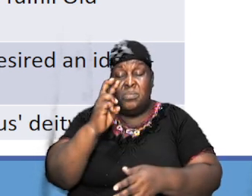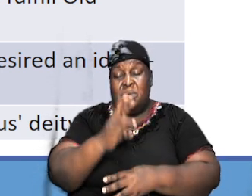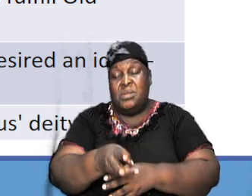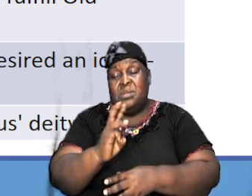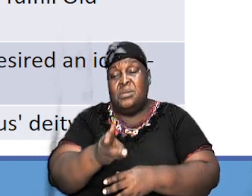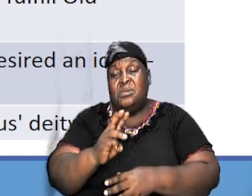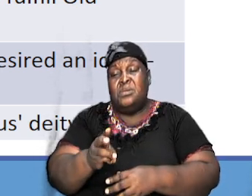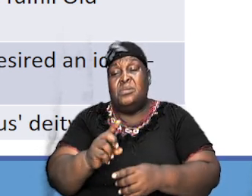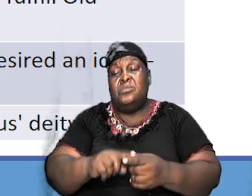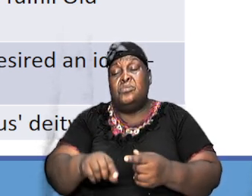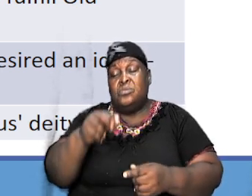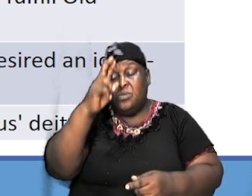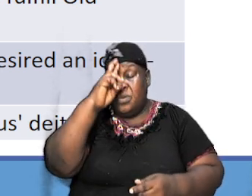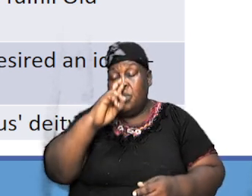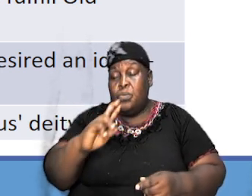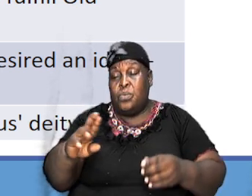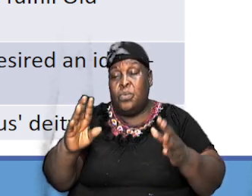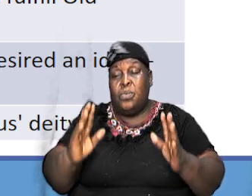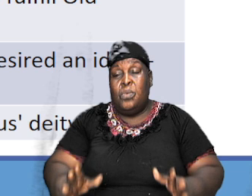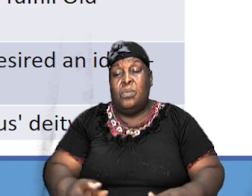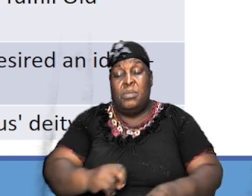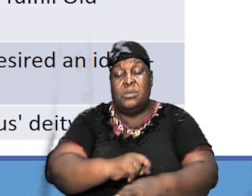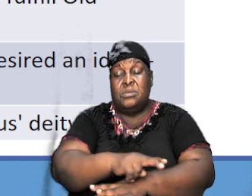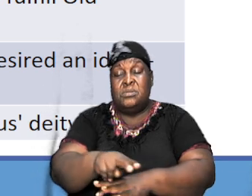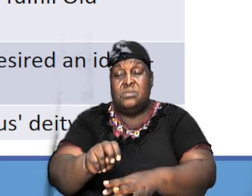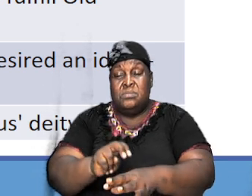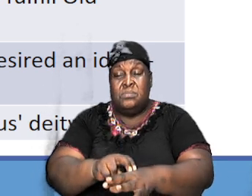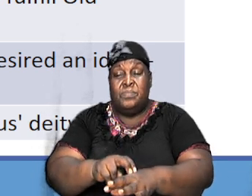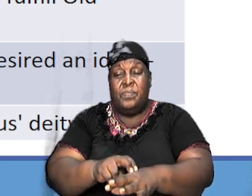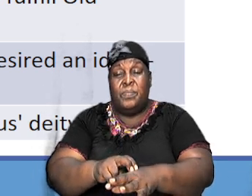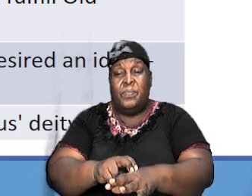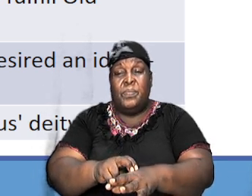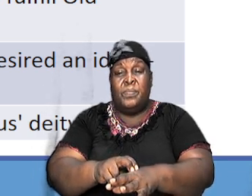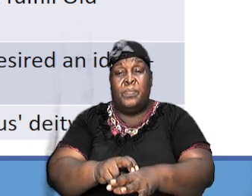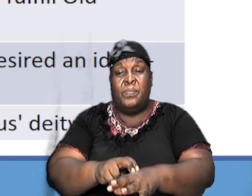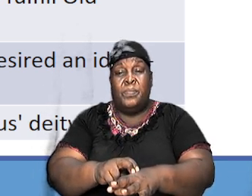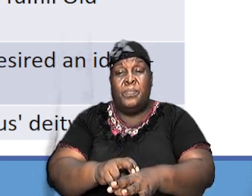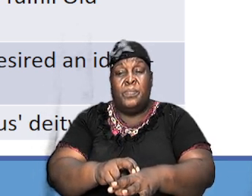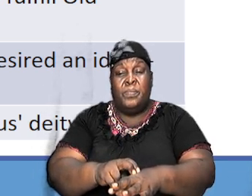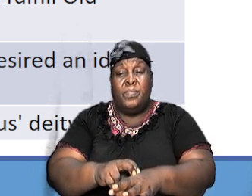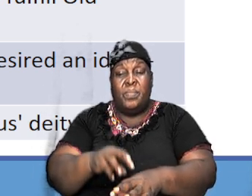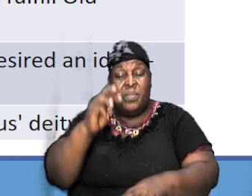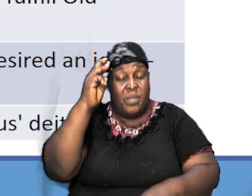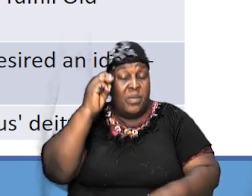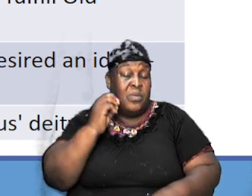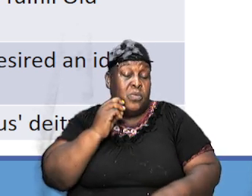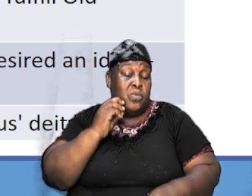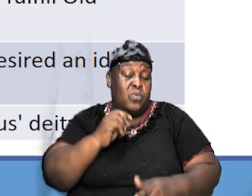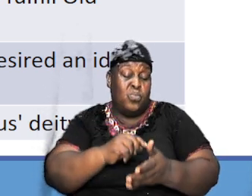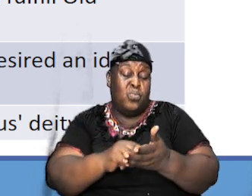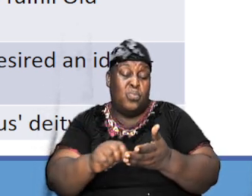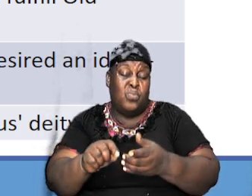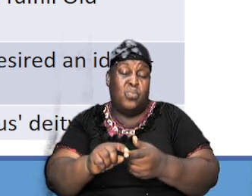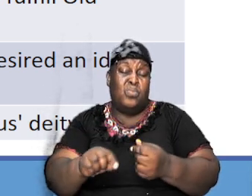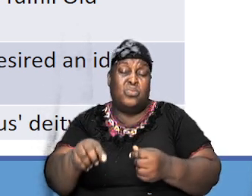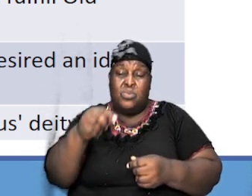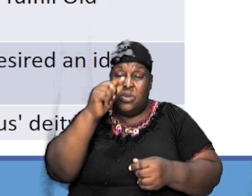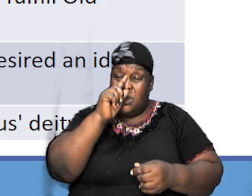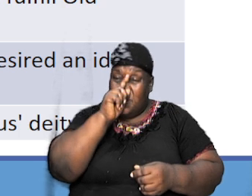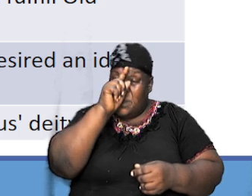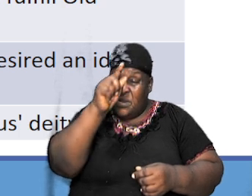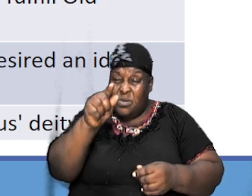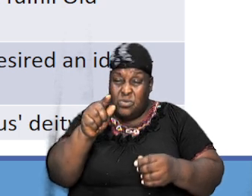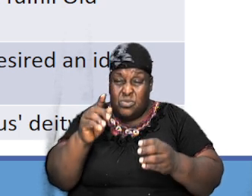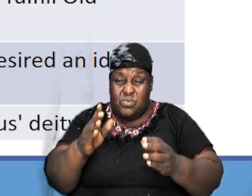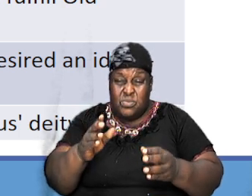the Romans nation. Matthew, on the other hand, he wrote to the Jew, and the thing about